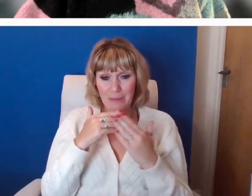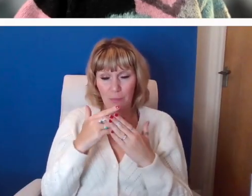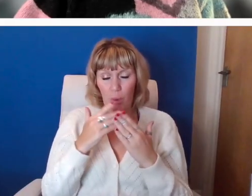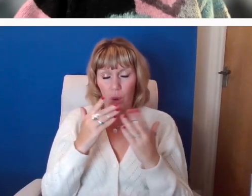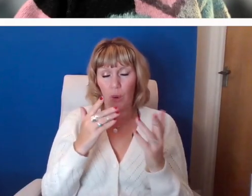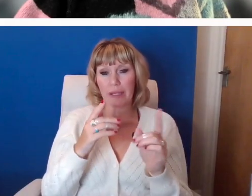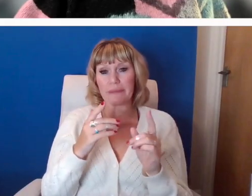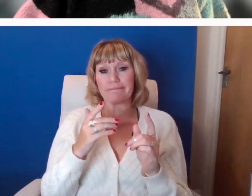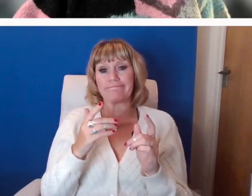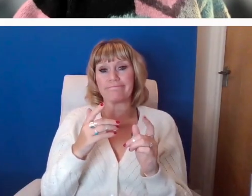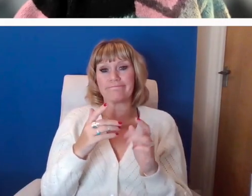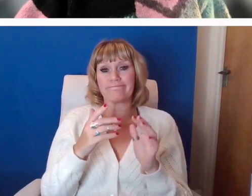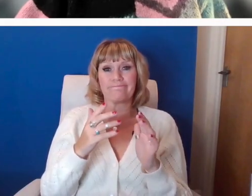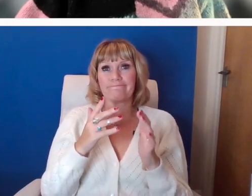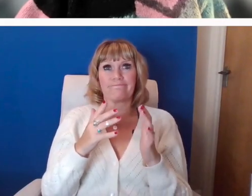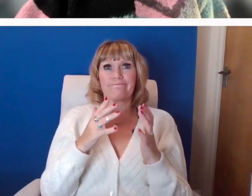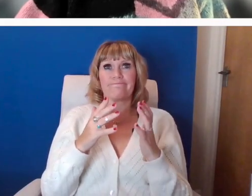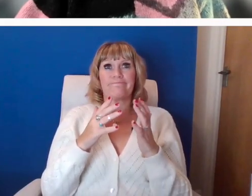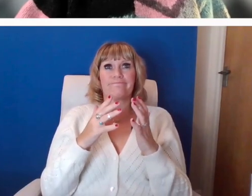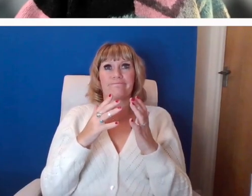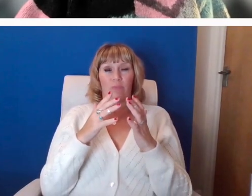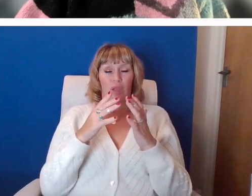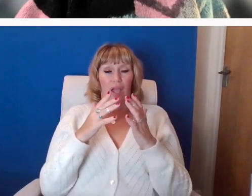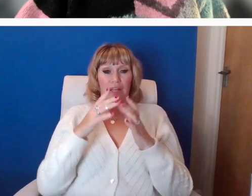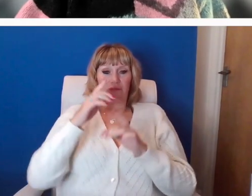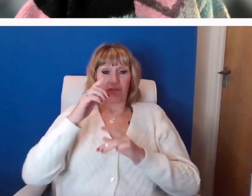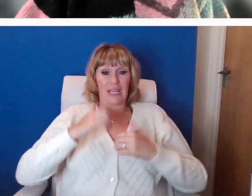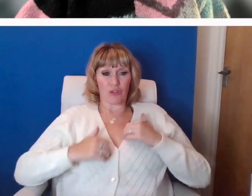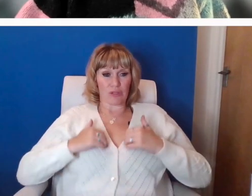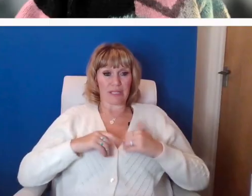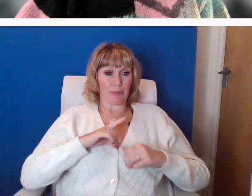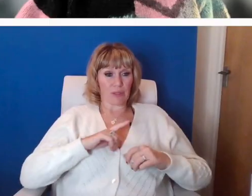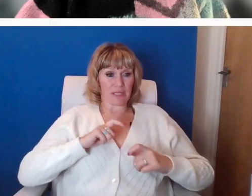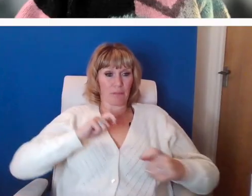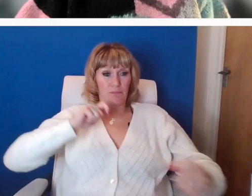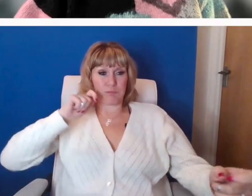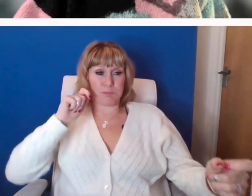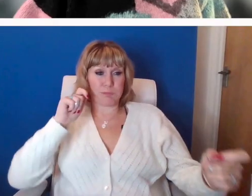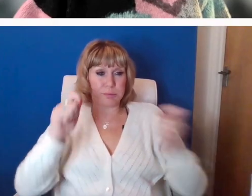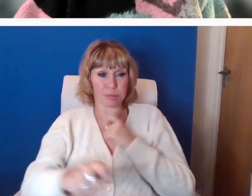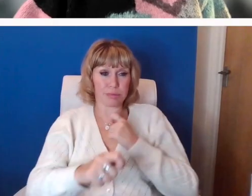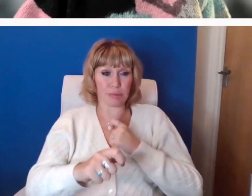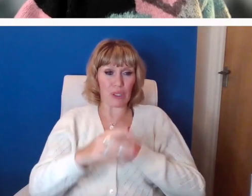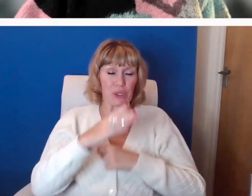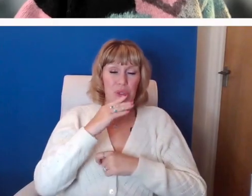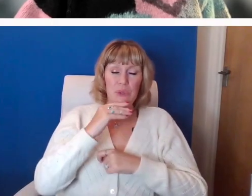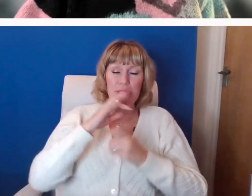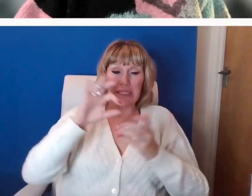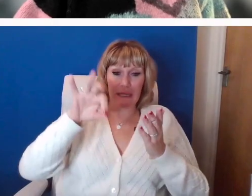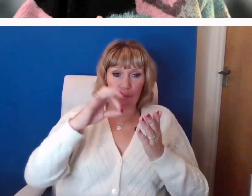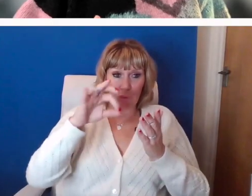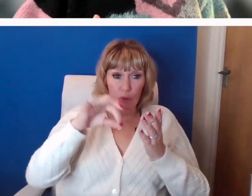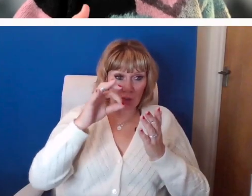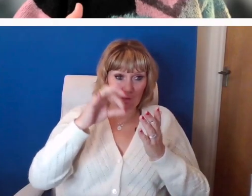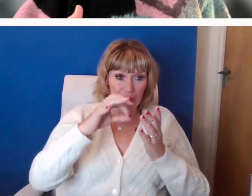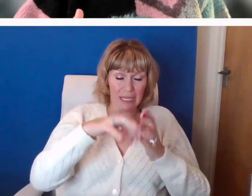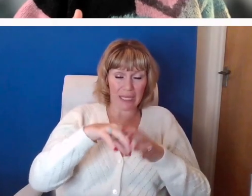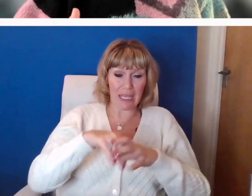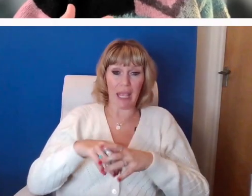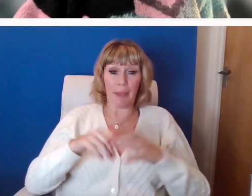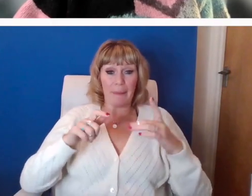conventional self-portrait and completely changes it by using embroidery, which is something that's